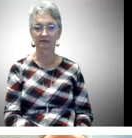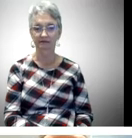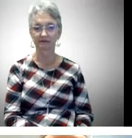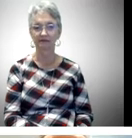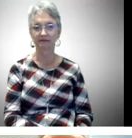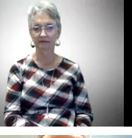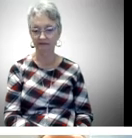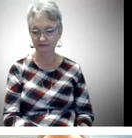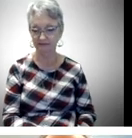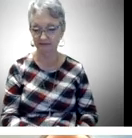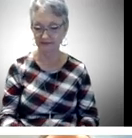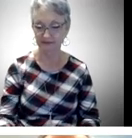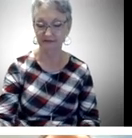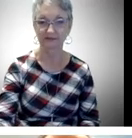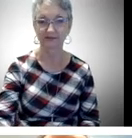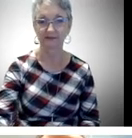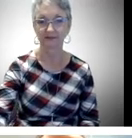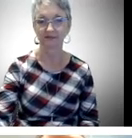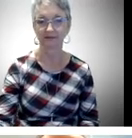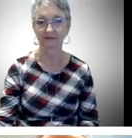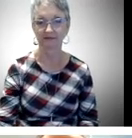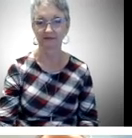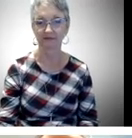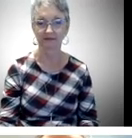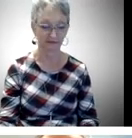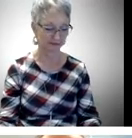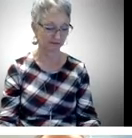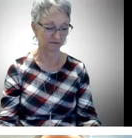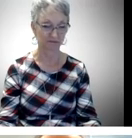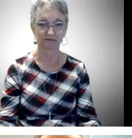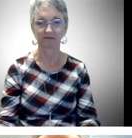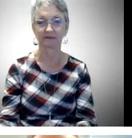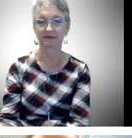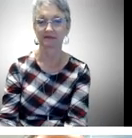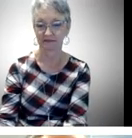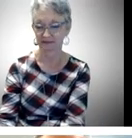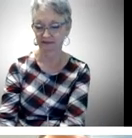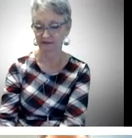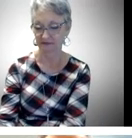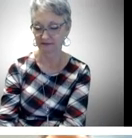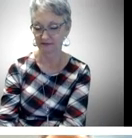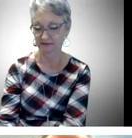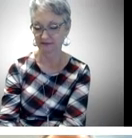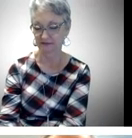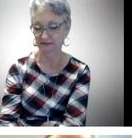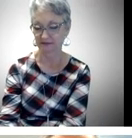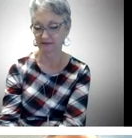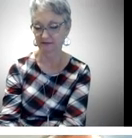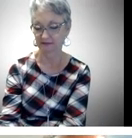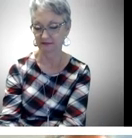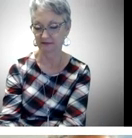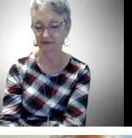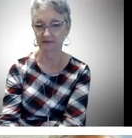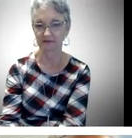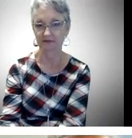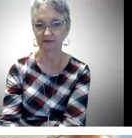lawyer, husband and wife, and there's a potential there that there could be a conflict? And so, and then we've talked